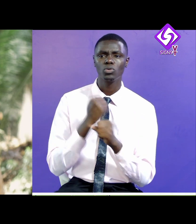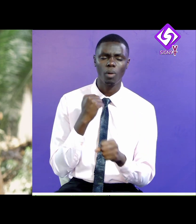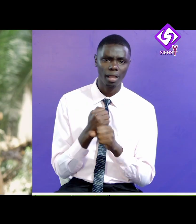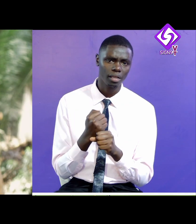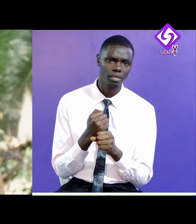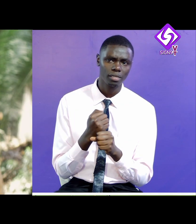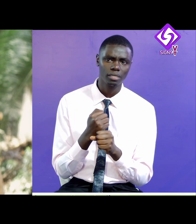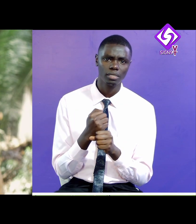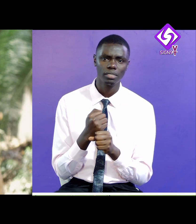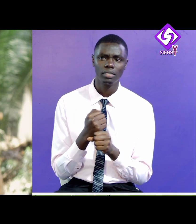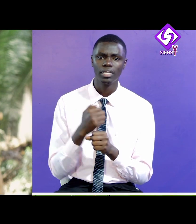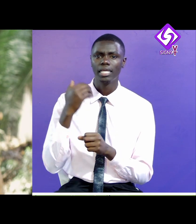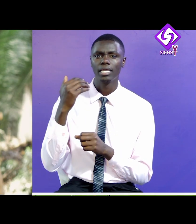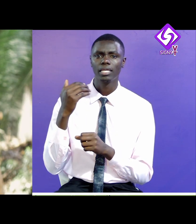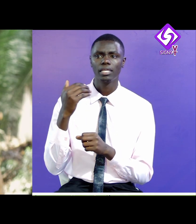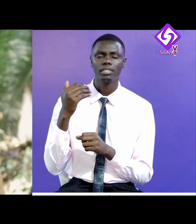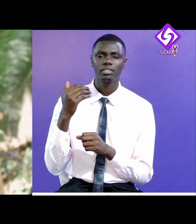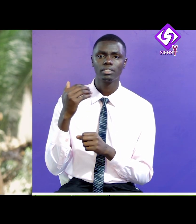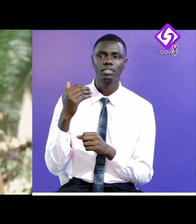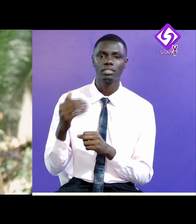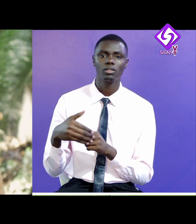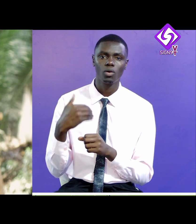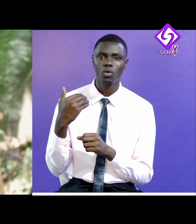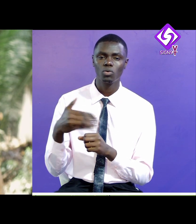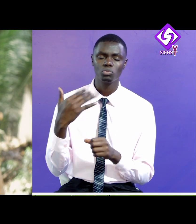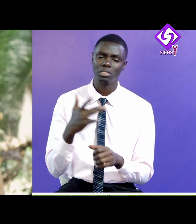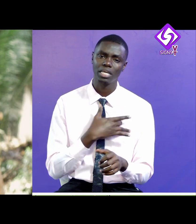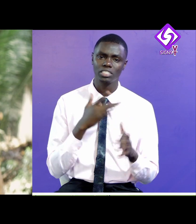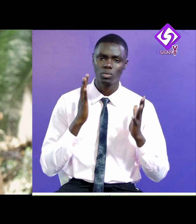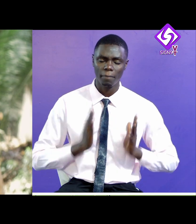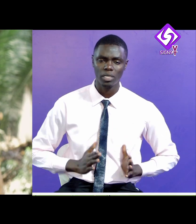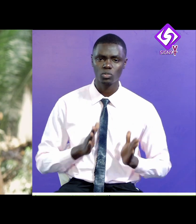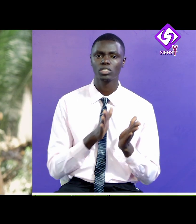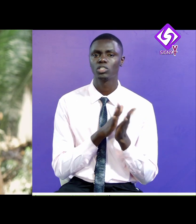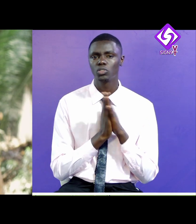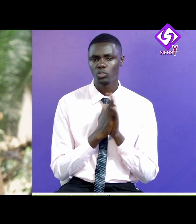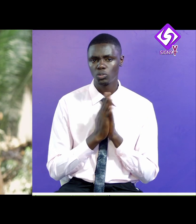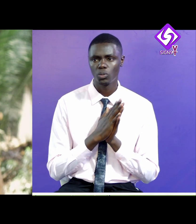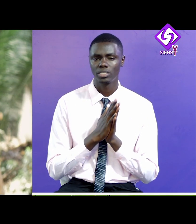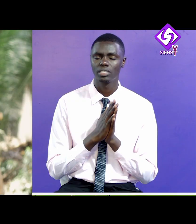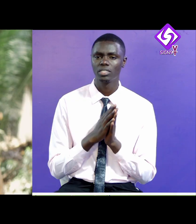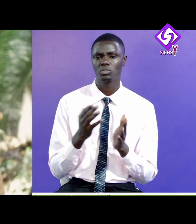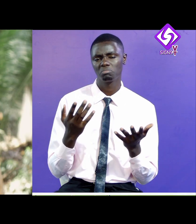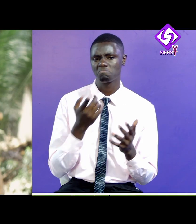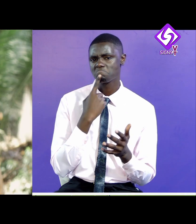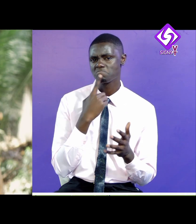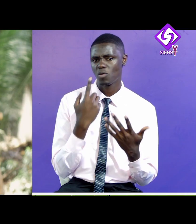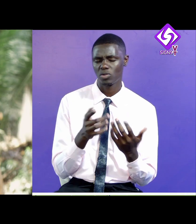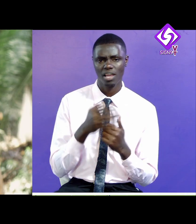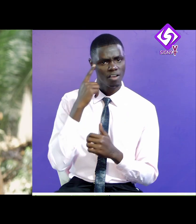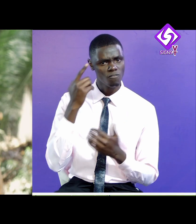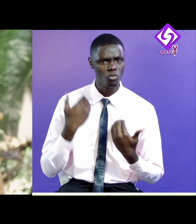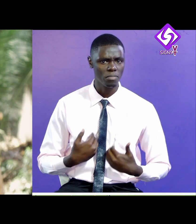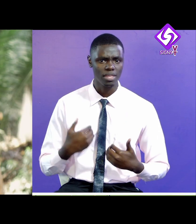health, it's often that you're touched by a personal story that leads you there. So, as Kat was saying, and for me, I